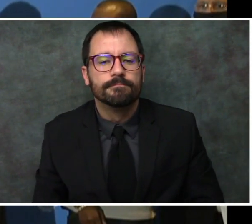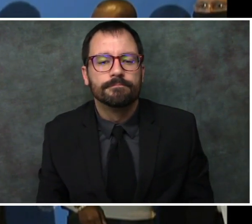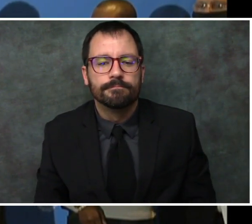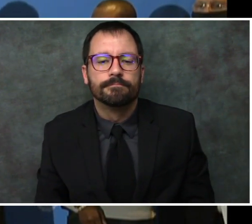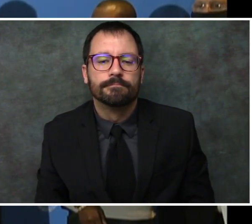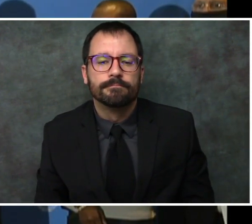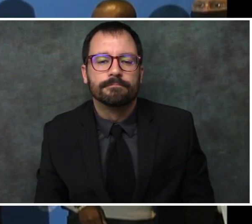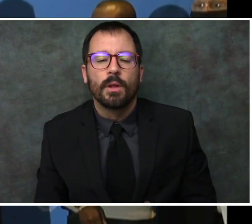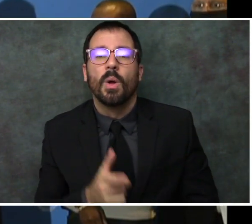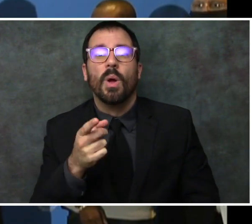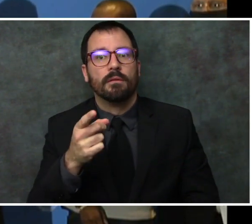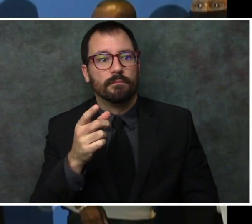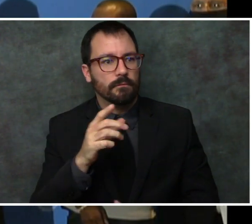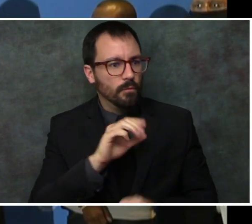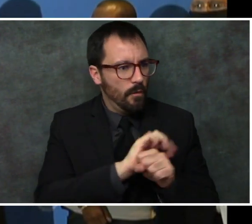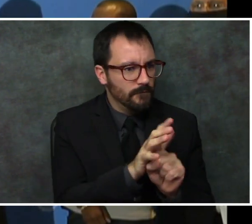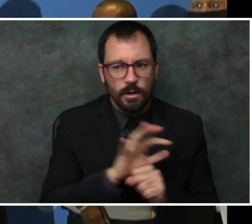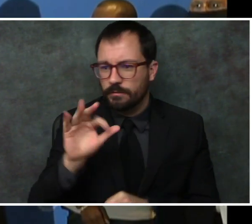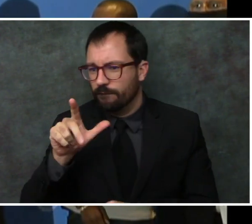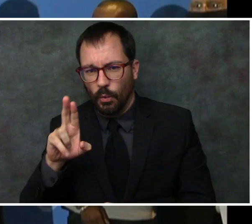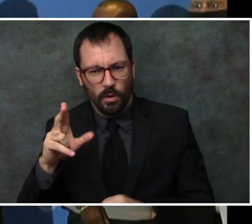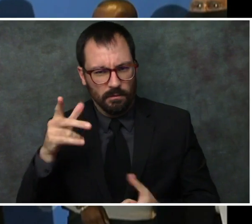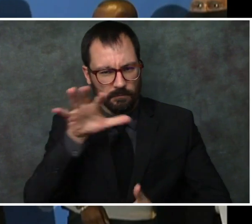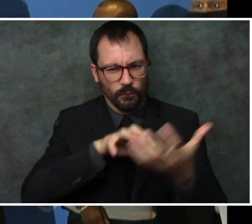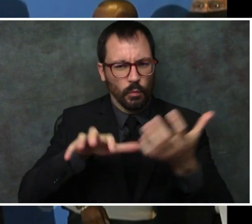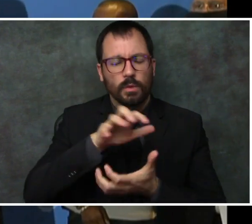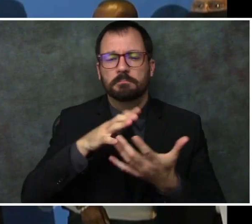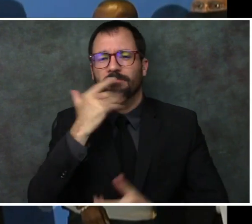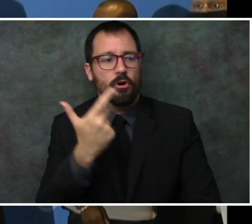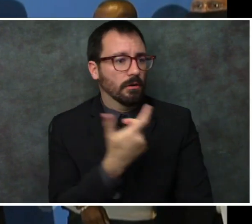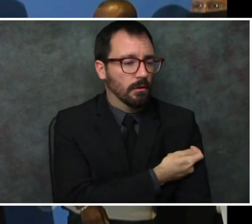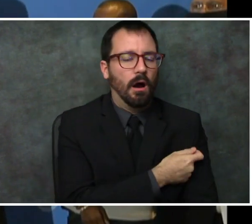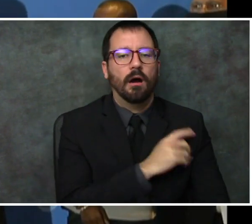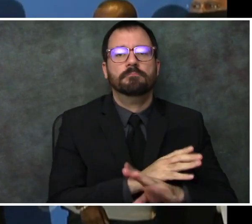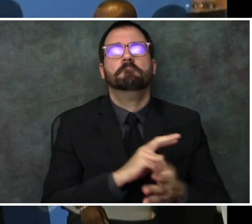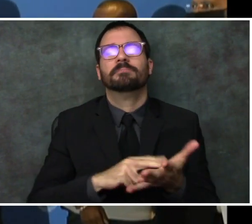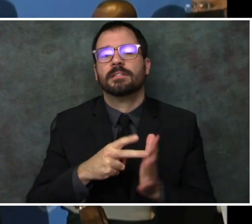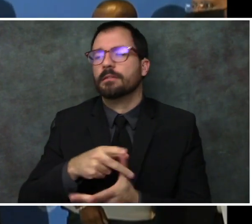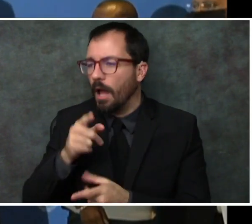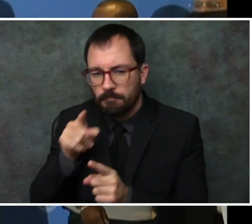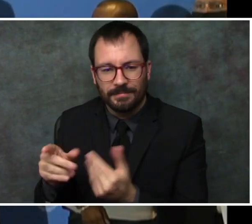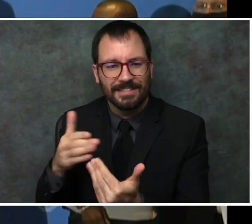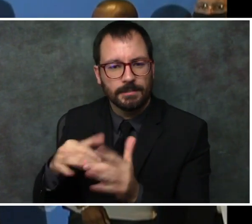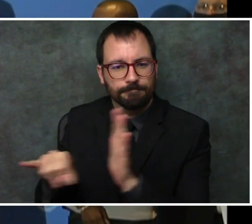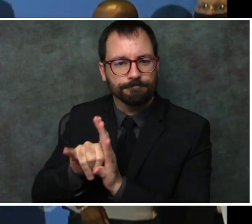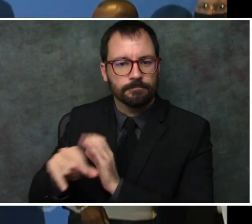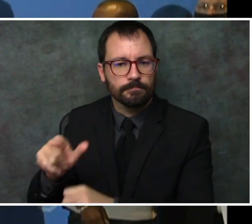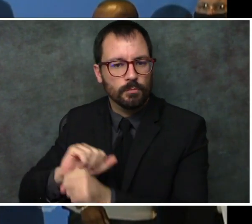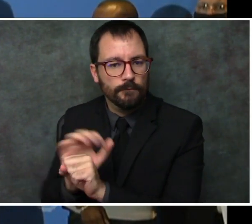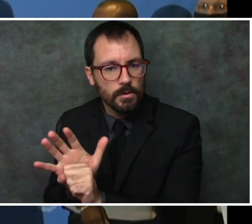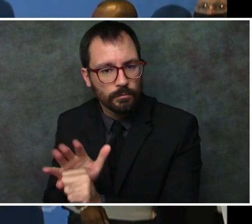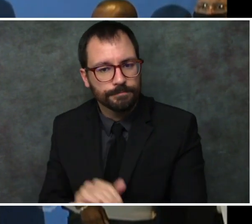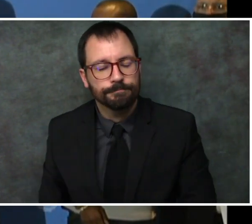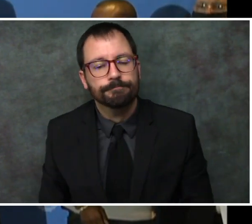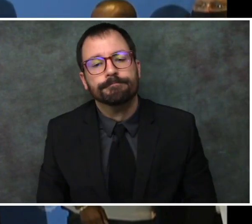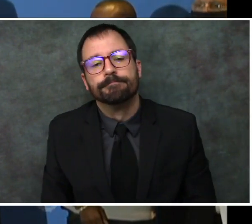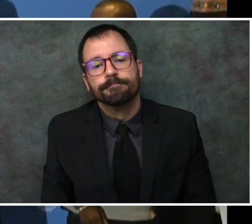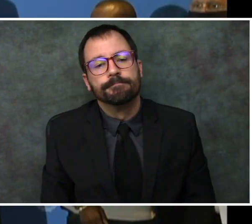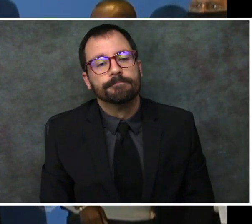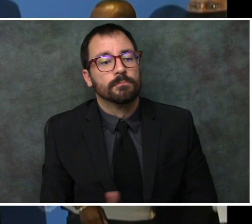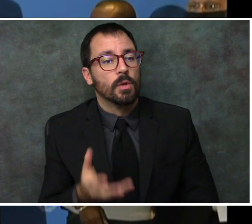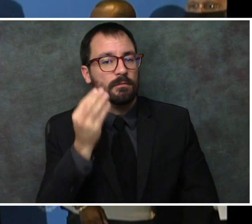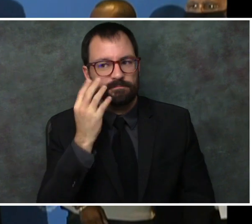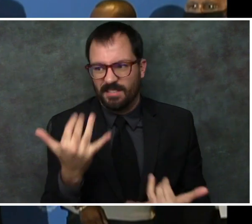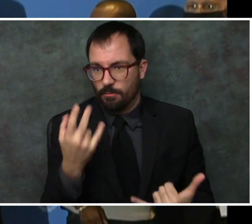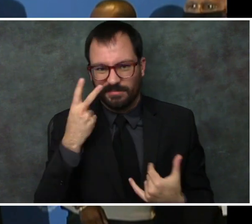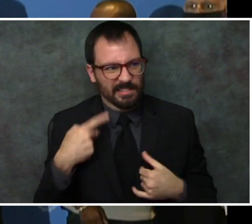shot keeps those numbers down. Today, as you can see, I'm joined by our Police Reform Task Force,